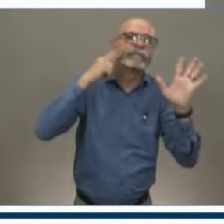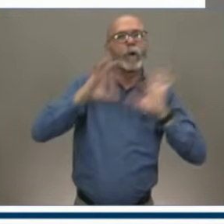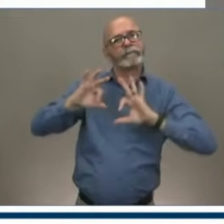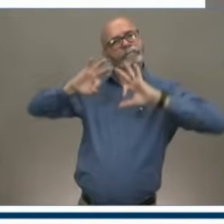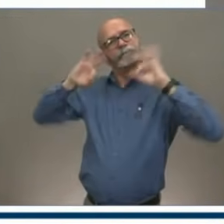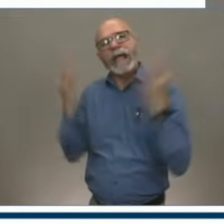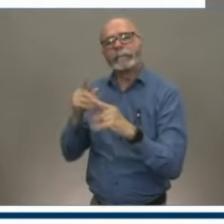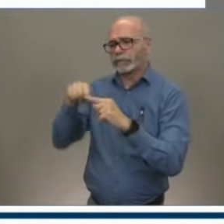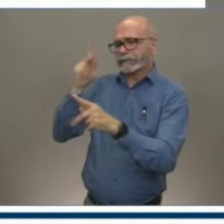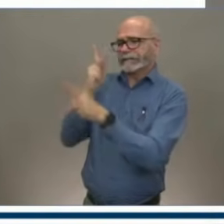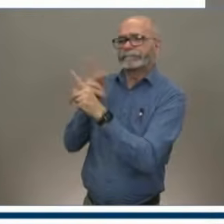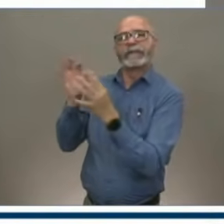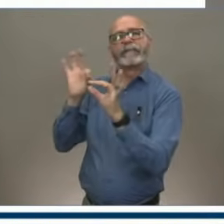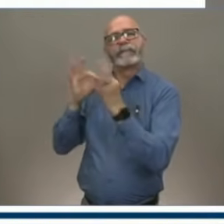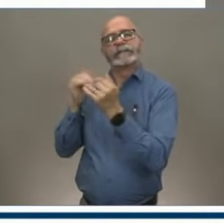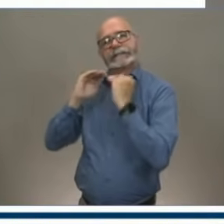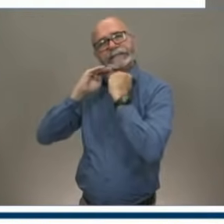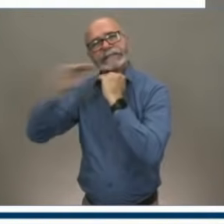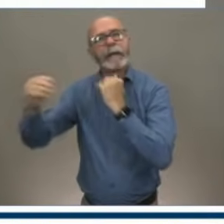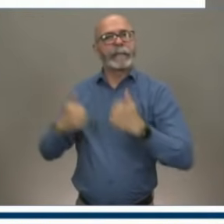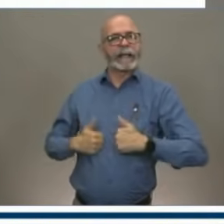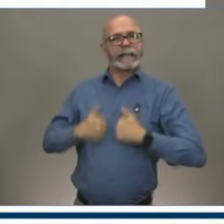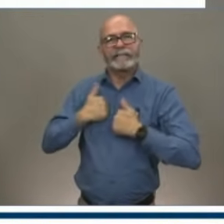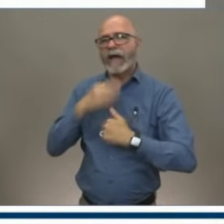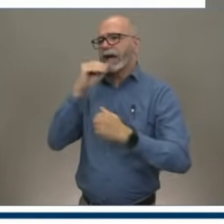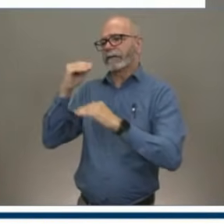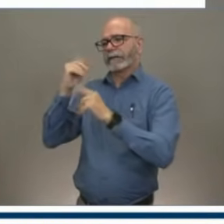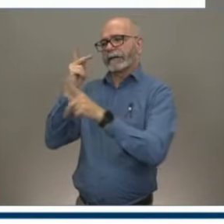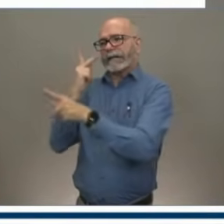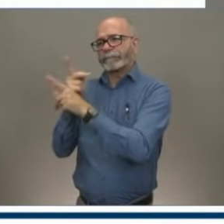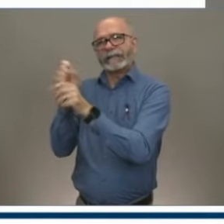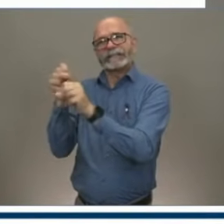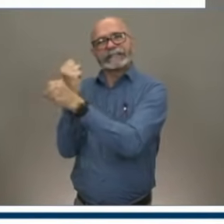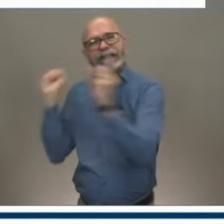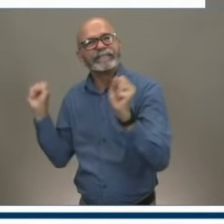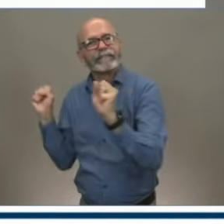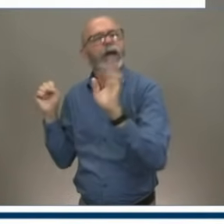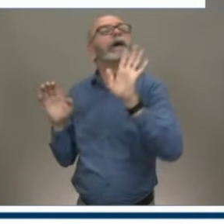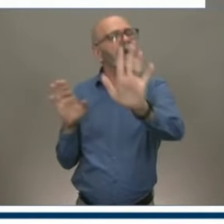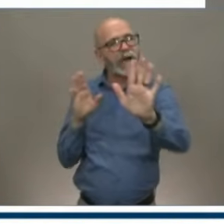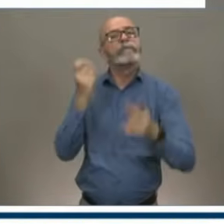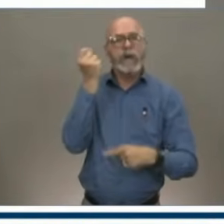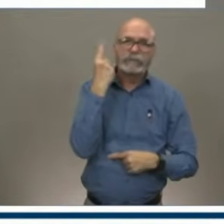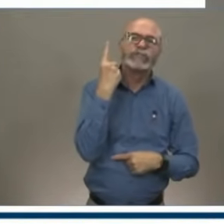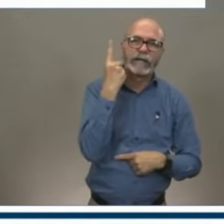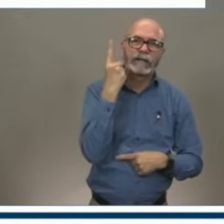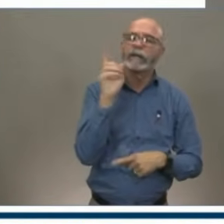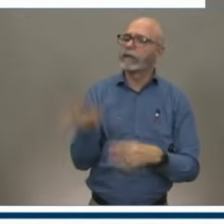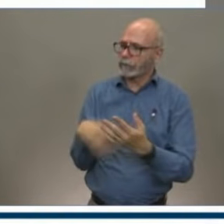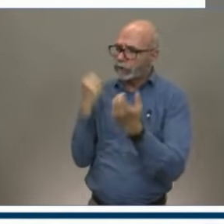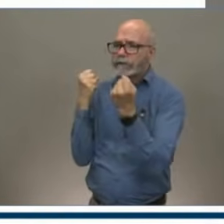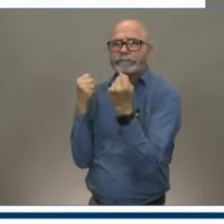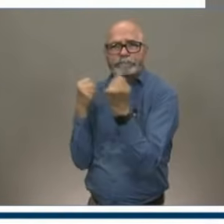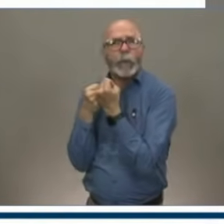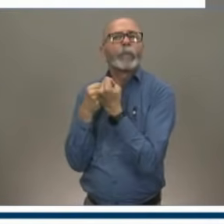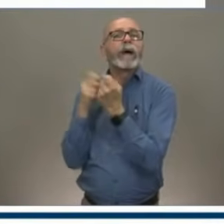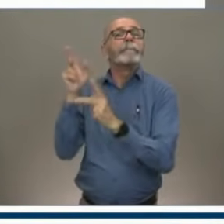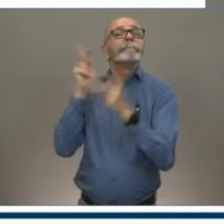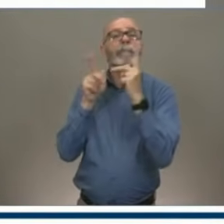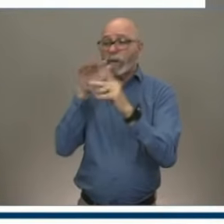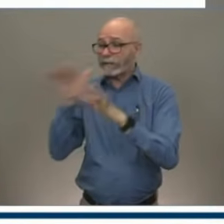midst of this pandemic. So please be understanding and supportive of your neighbors who leave the region for